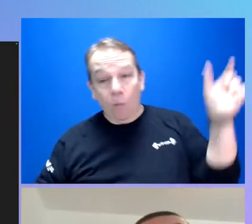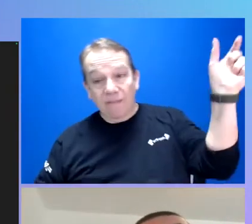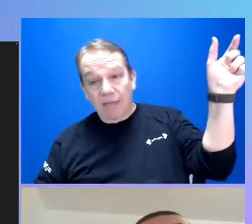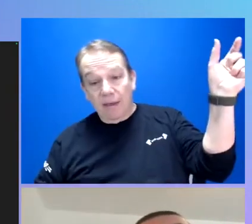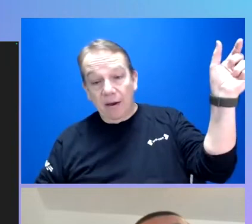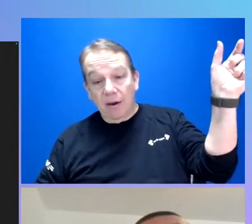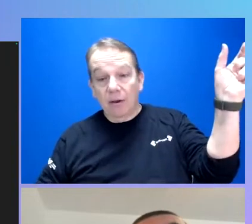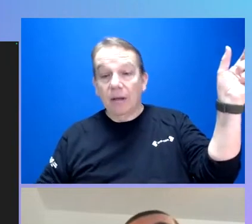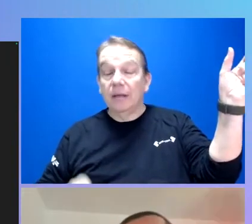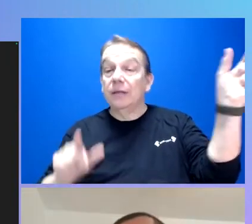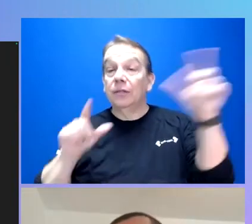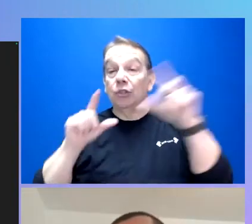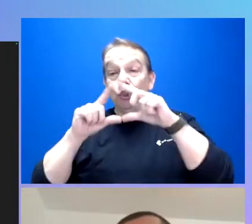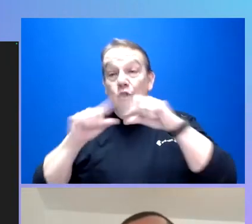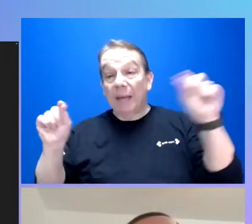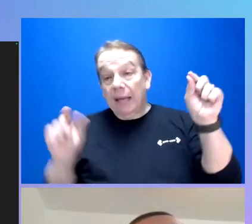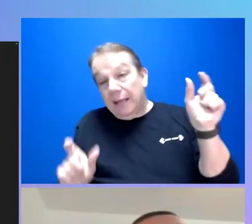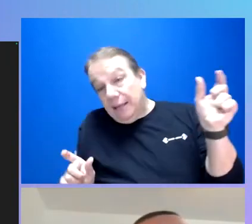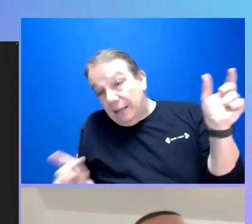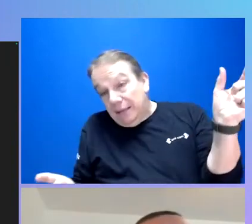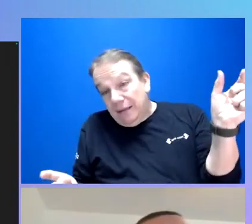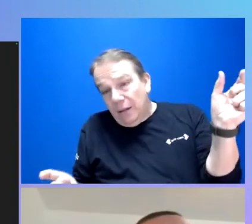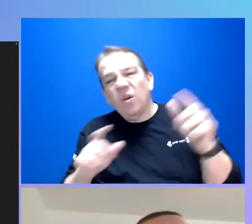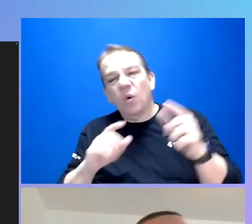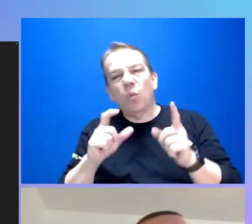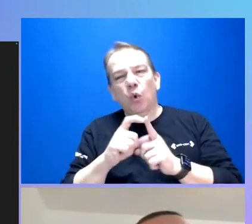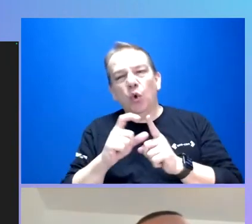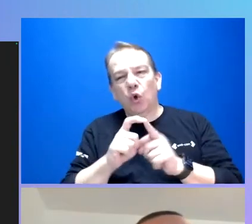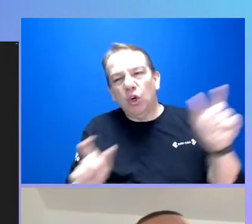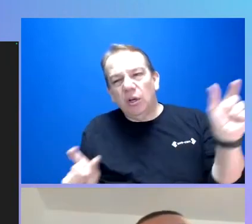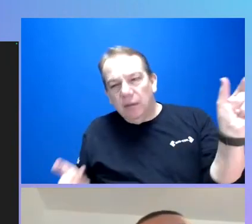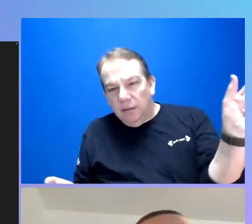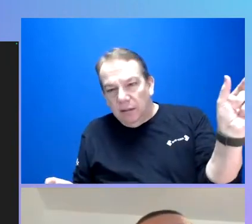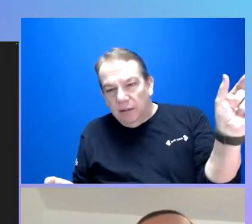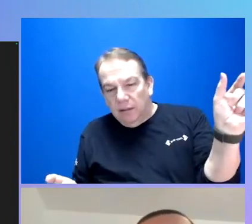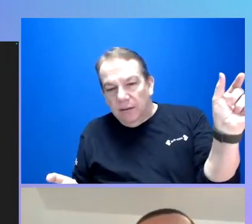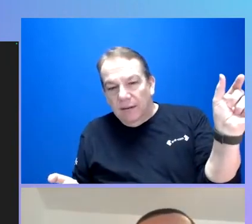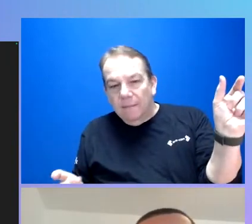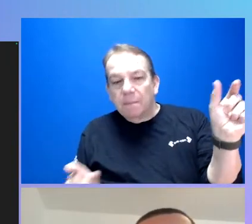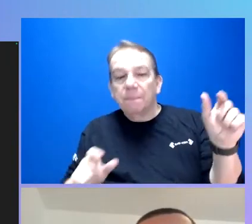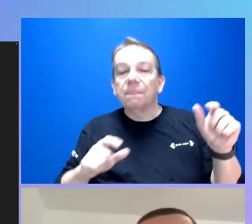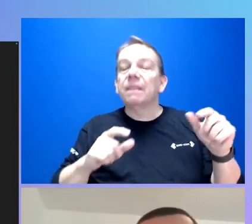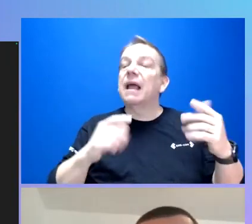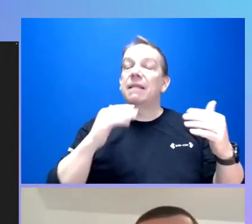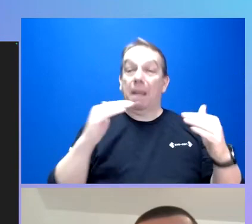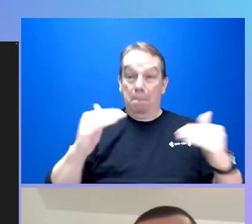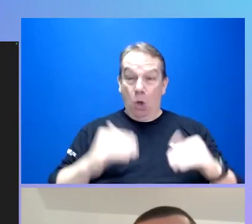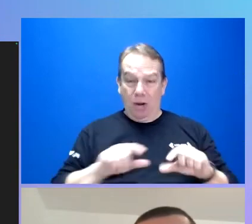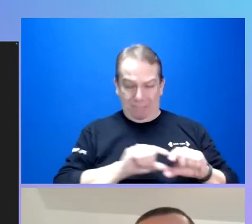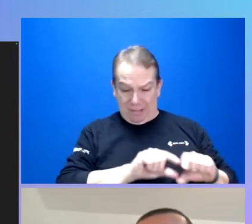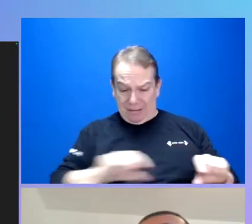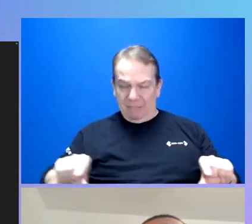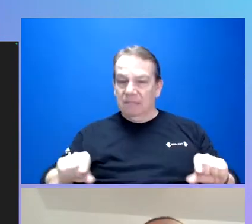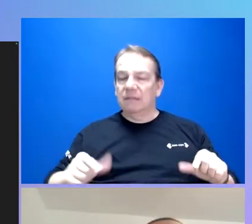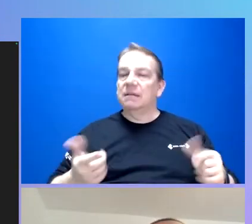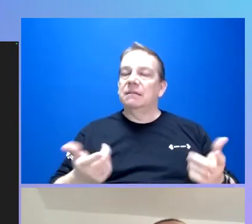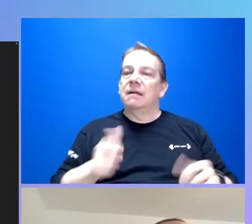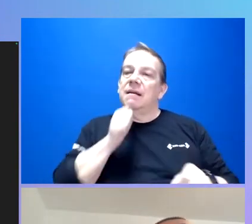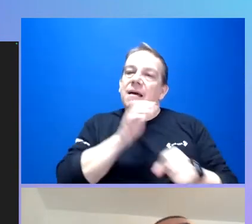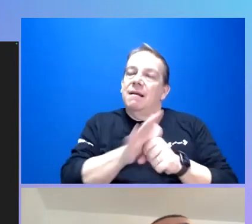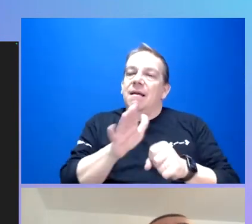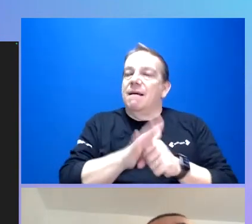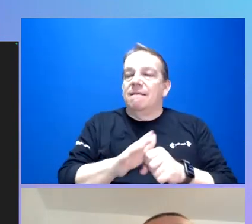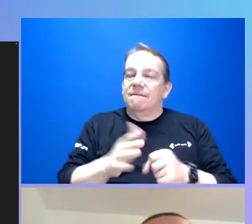right. Floating in one of the circles is the term or the expression lack of self-awareness. And three bold